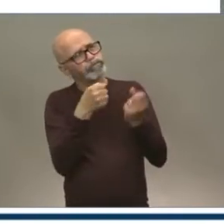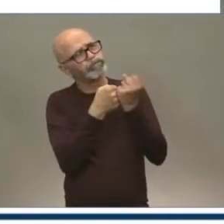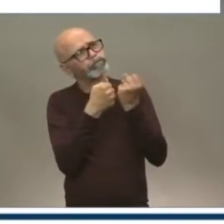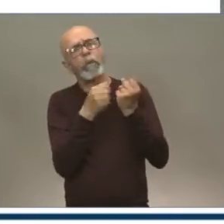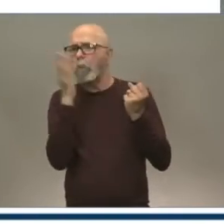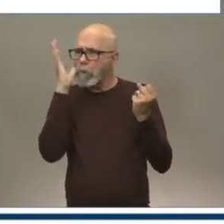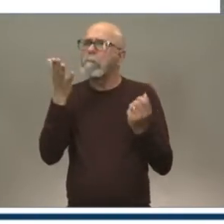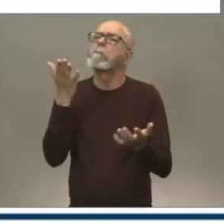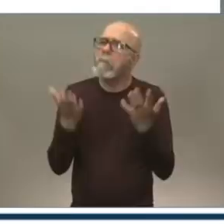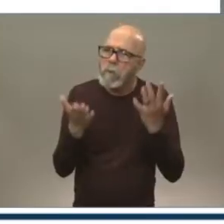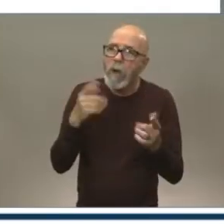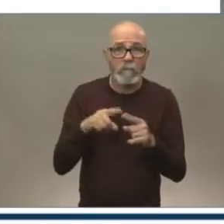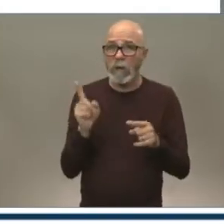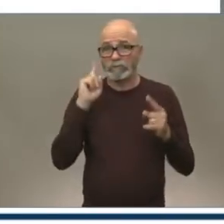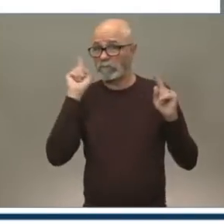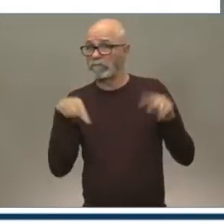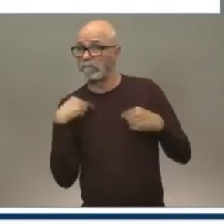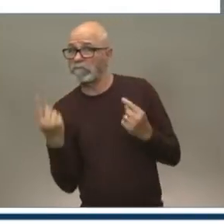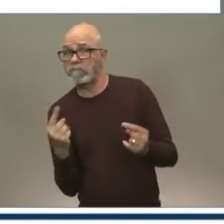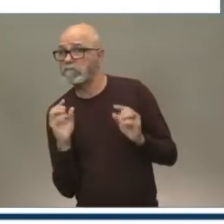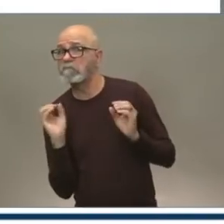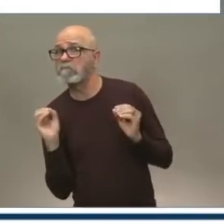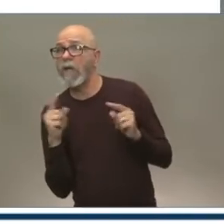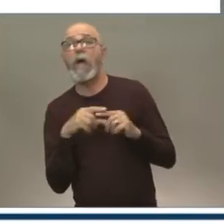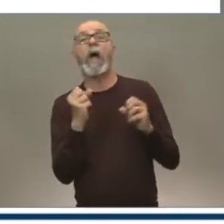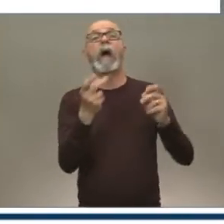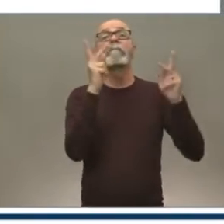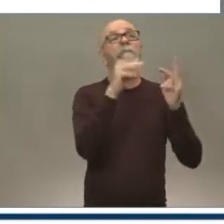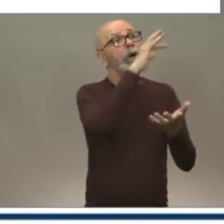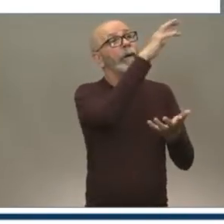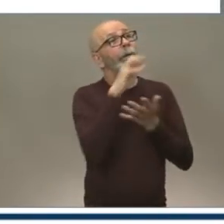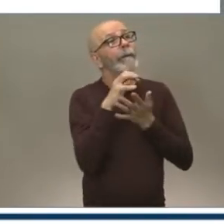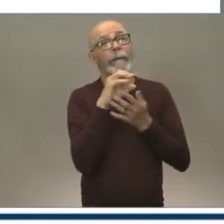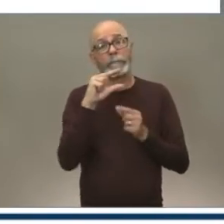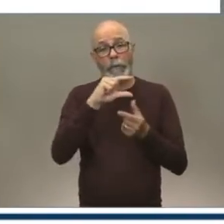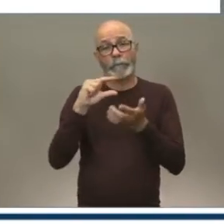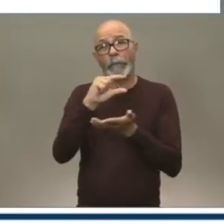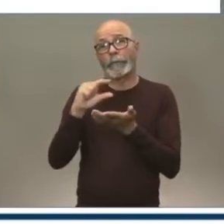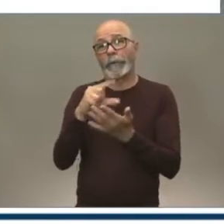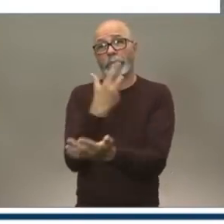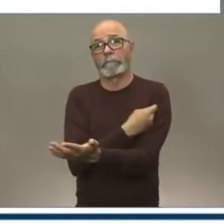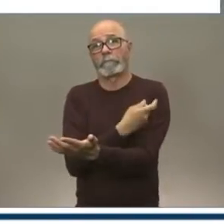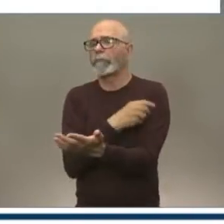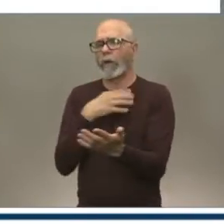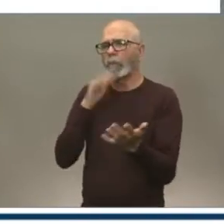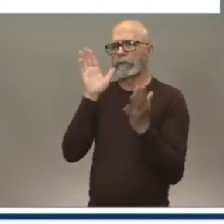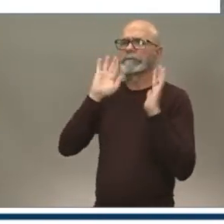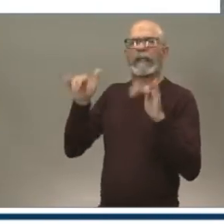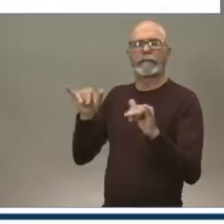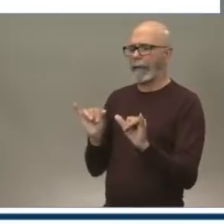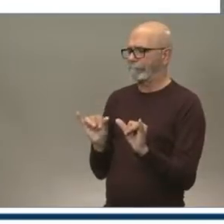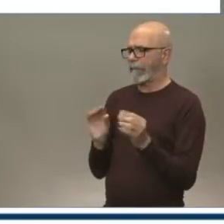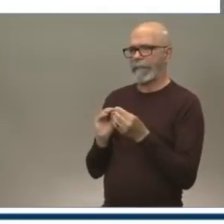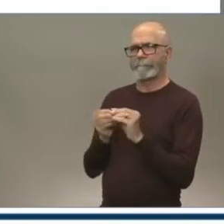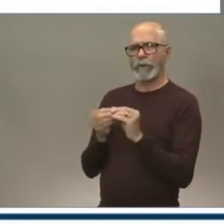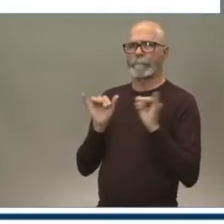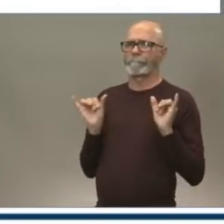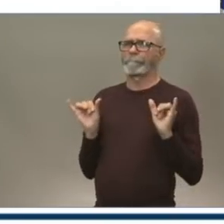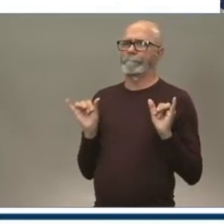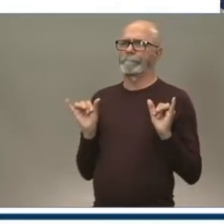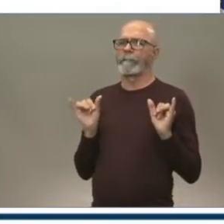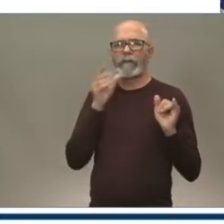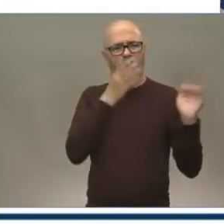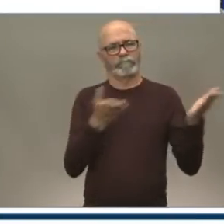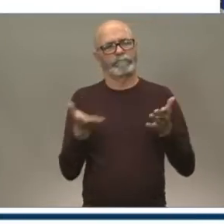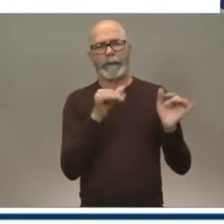right now, but the volume of vaccines that were distributed, that we're committed to, is what we expect to get in this province. Go ahead, Lindsay, with your